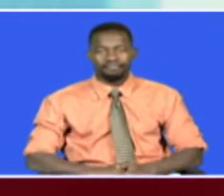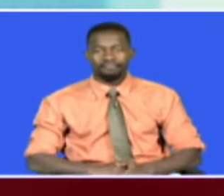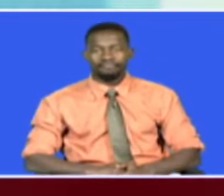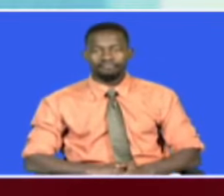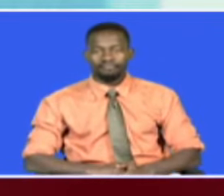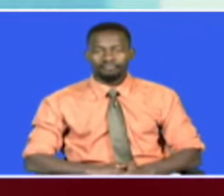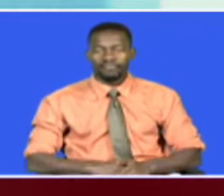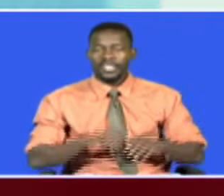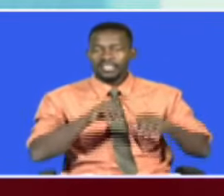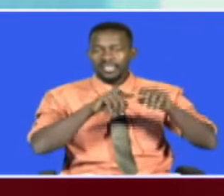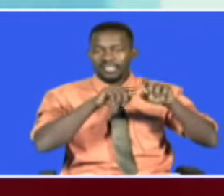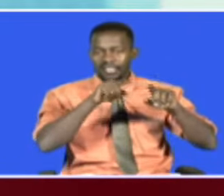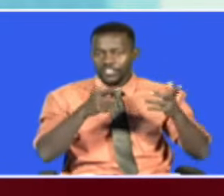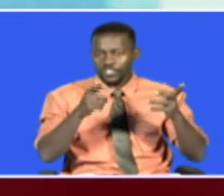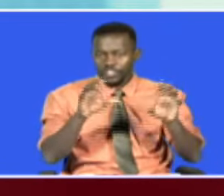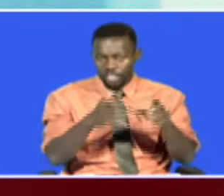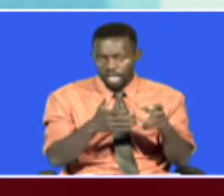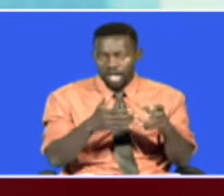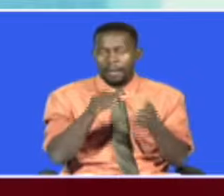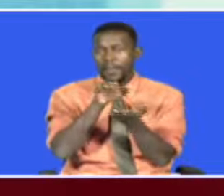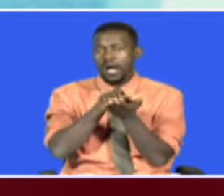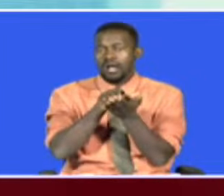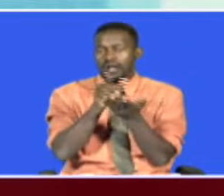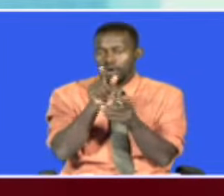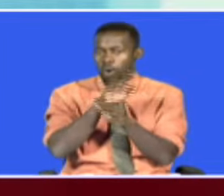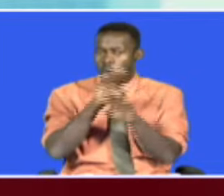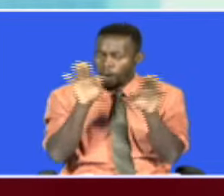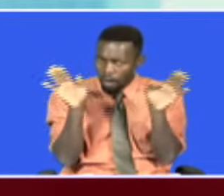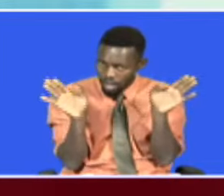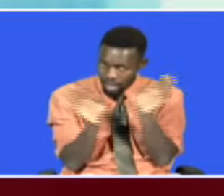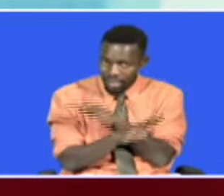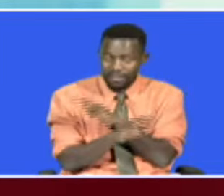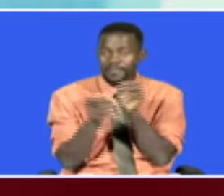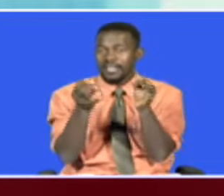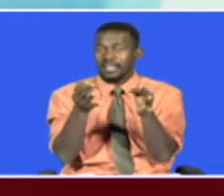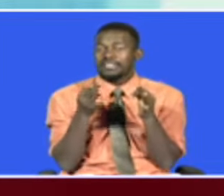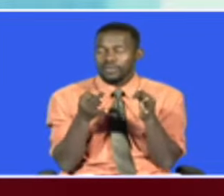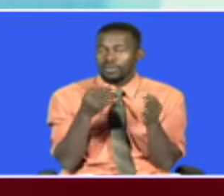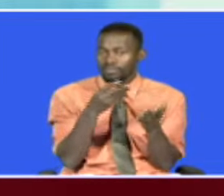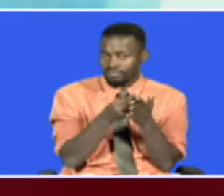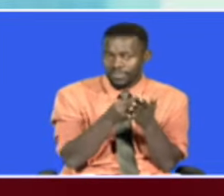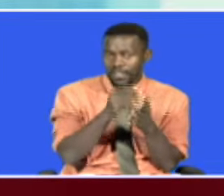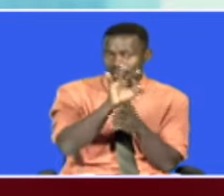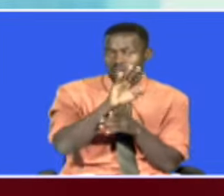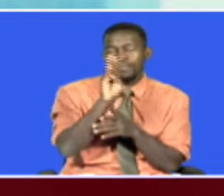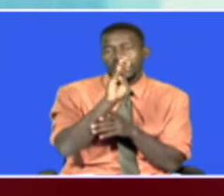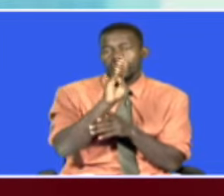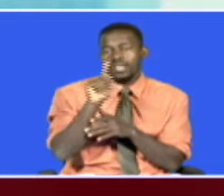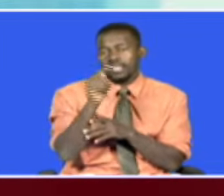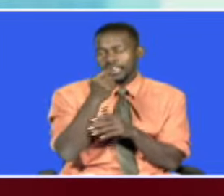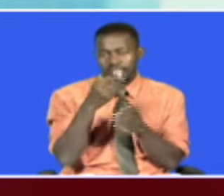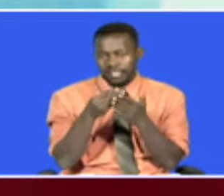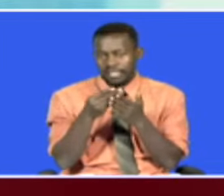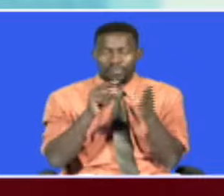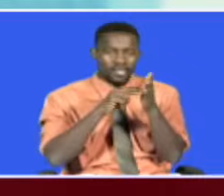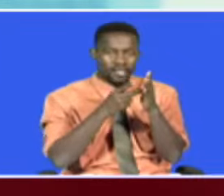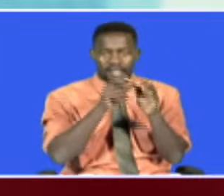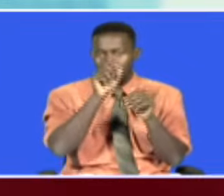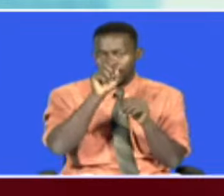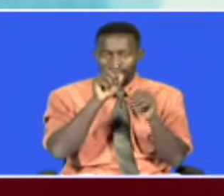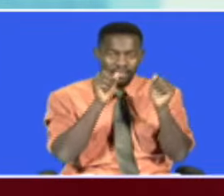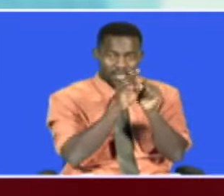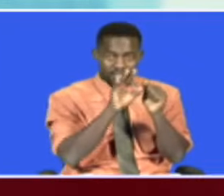And Standard Chartered Bank grew its total sustainable finance assets to 3 billion Kenya shillings, a 13% increase